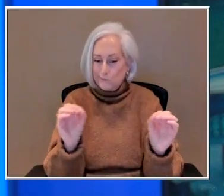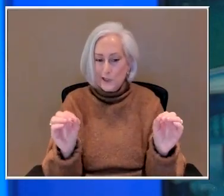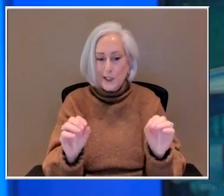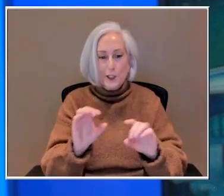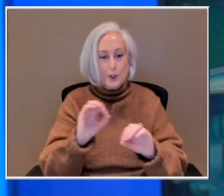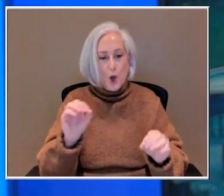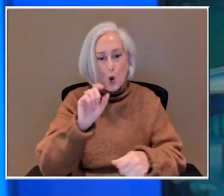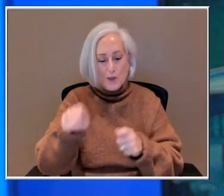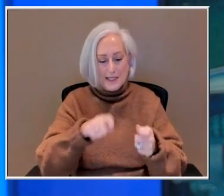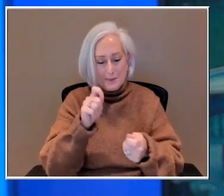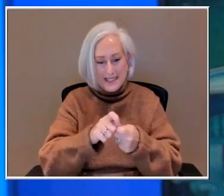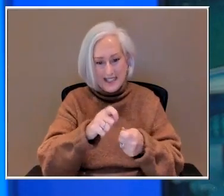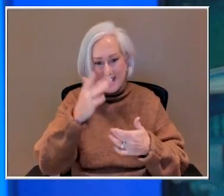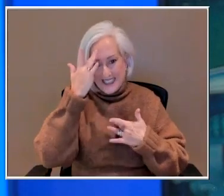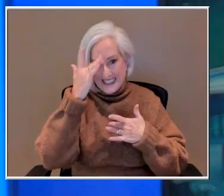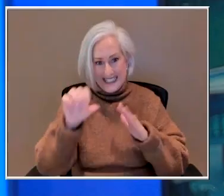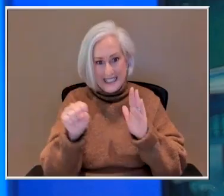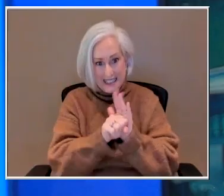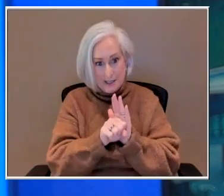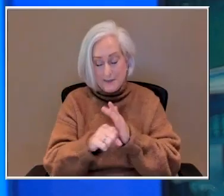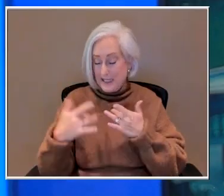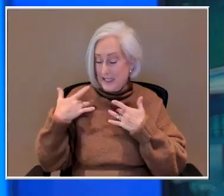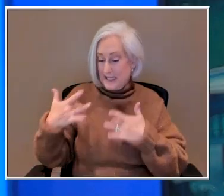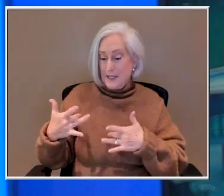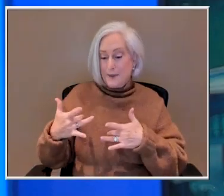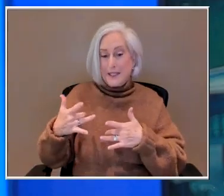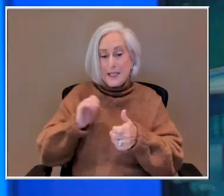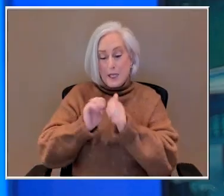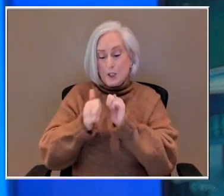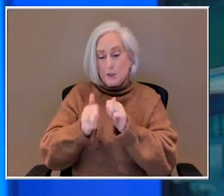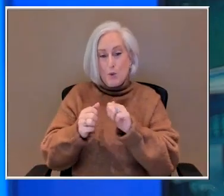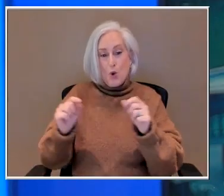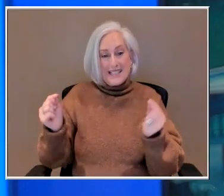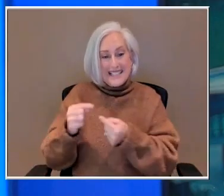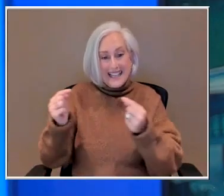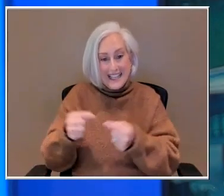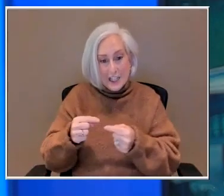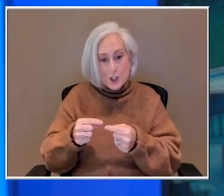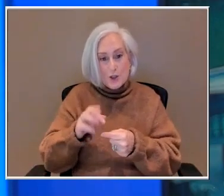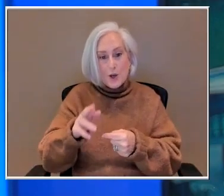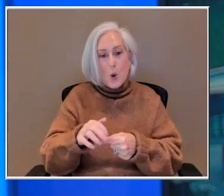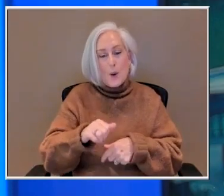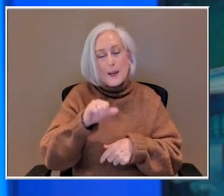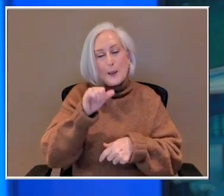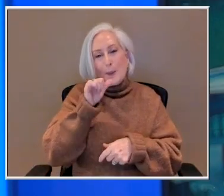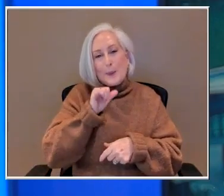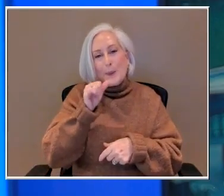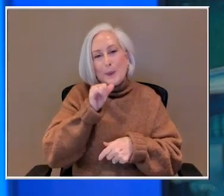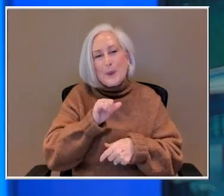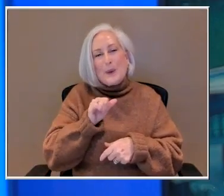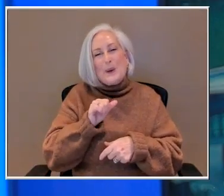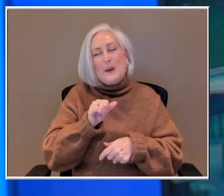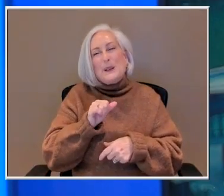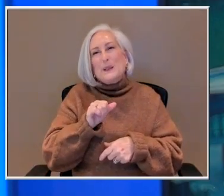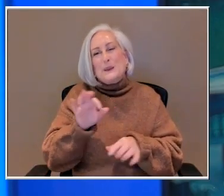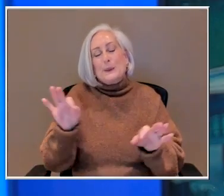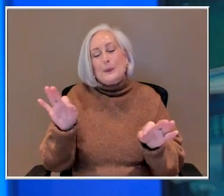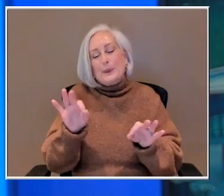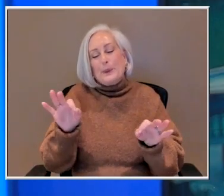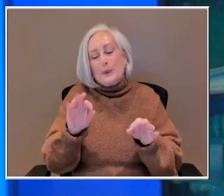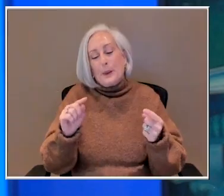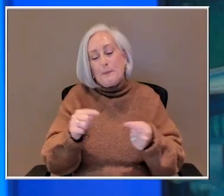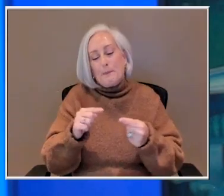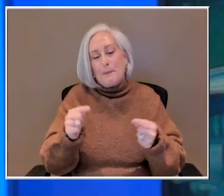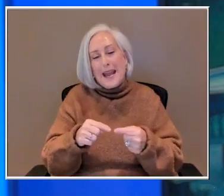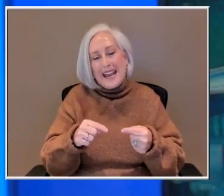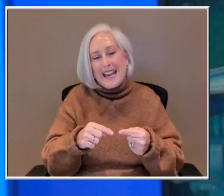a sports injury. It's usually a dull, achy type of a pain. It's very subtle types of symptoms.